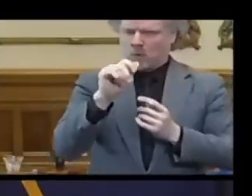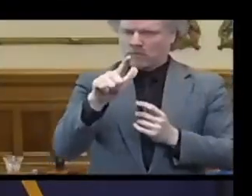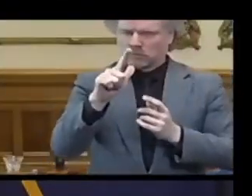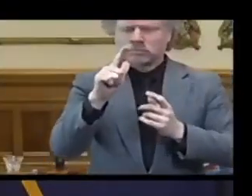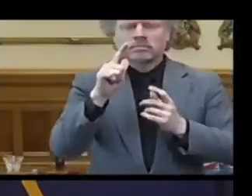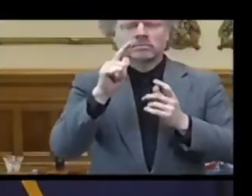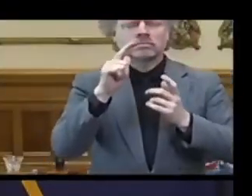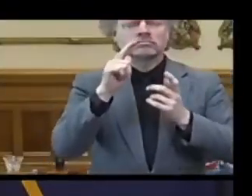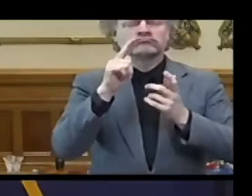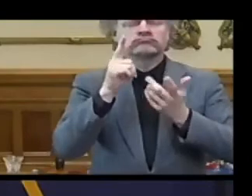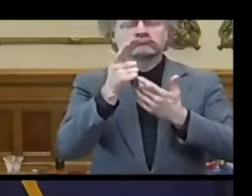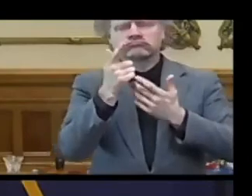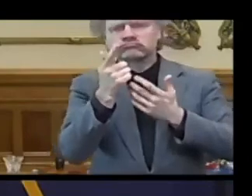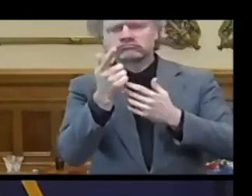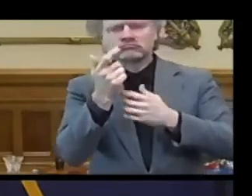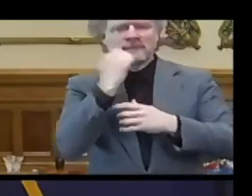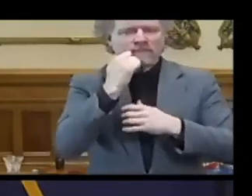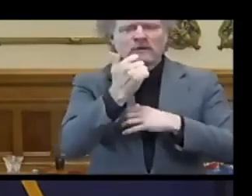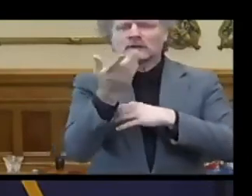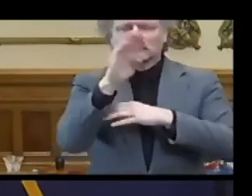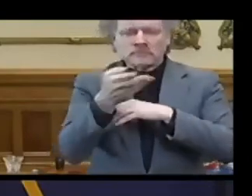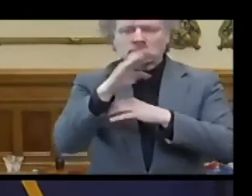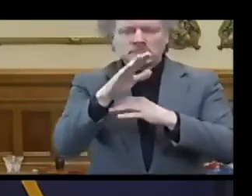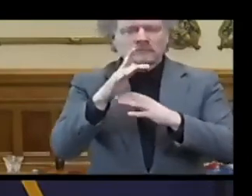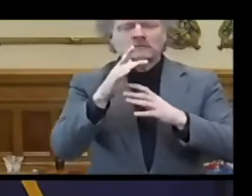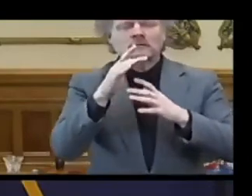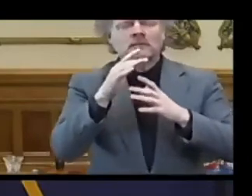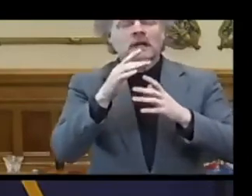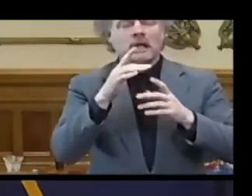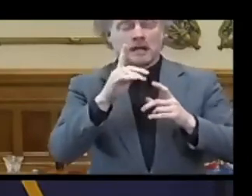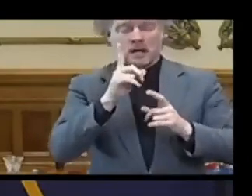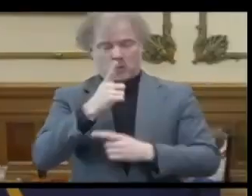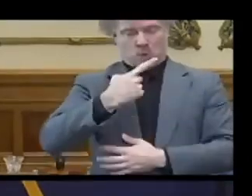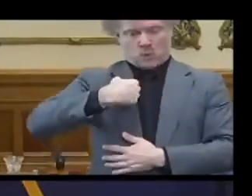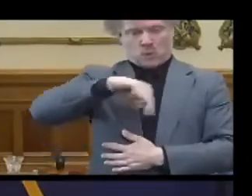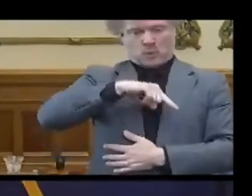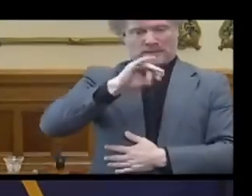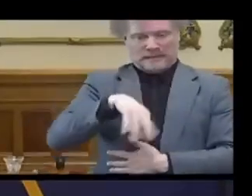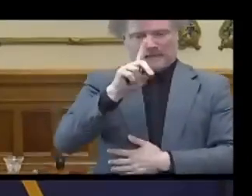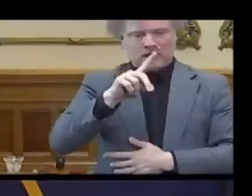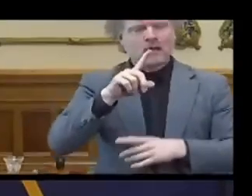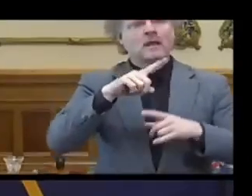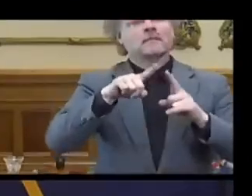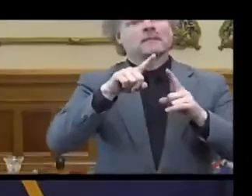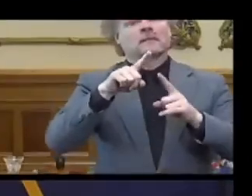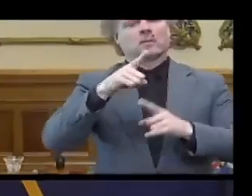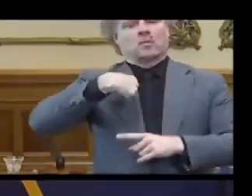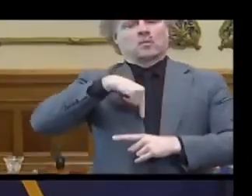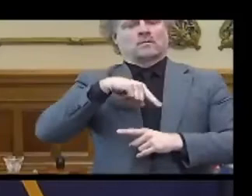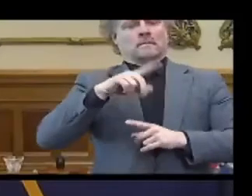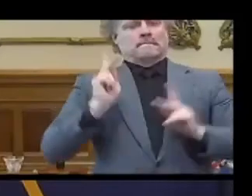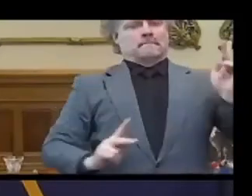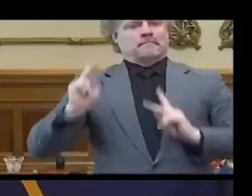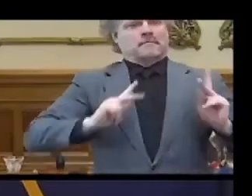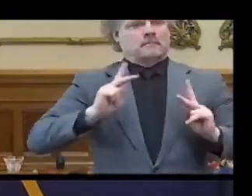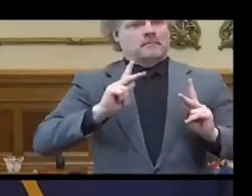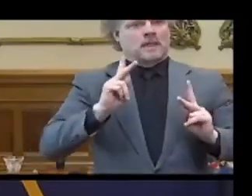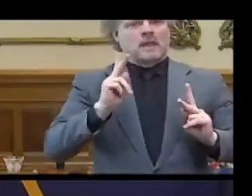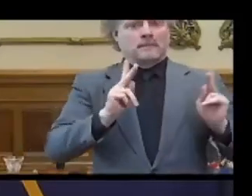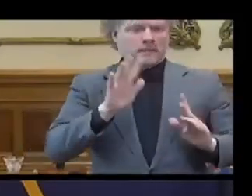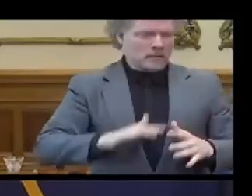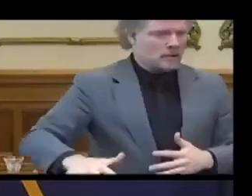in, day out basis. And I think that does go to not just we as a state, but we as a people. And folks have been very